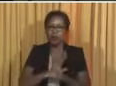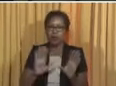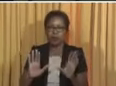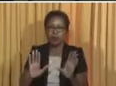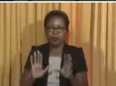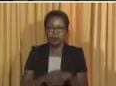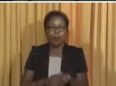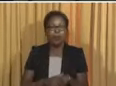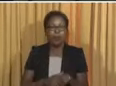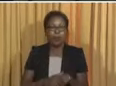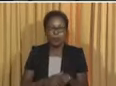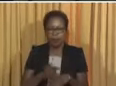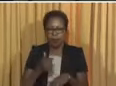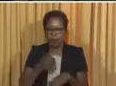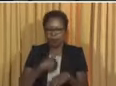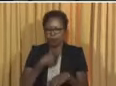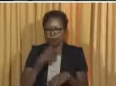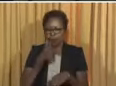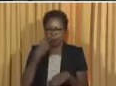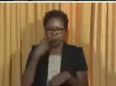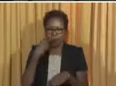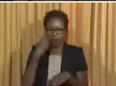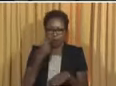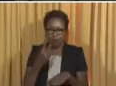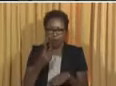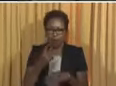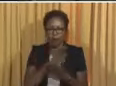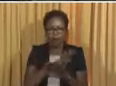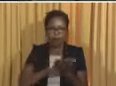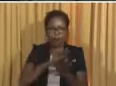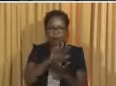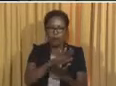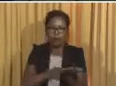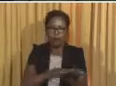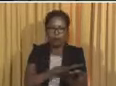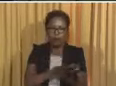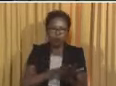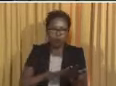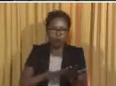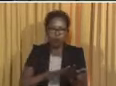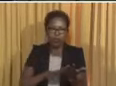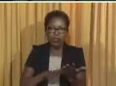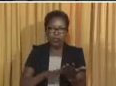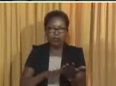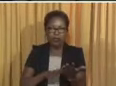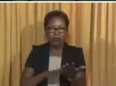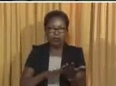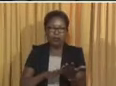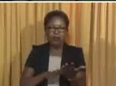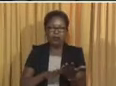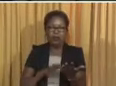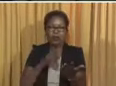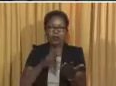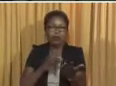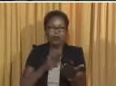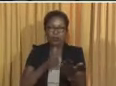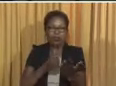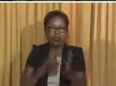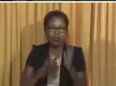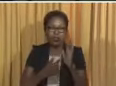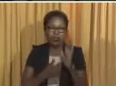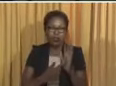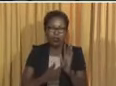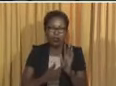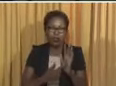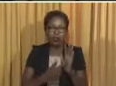It is my considered view that the basic structure doctrine as presented by the parties does not constitute a widely adhered to a